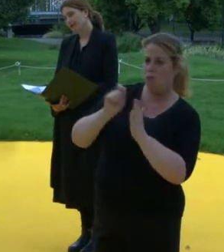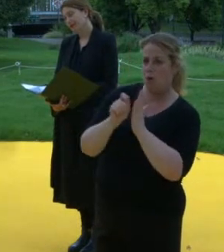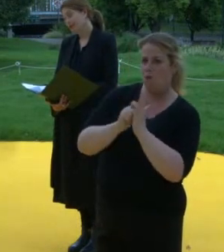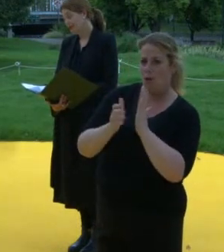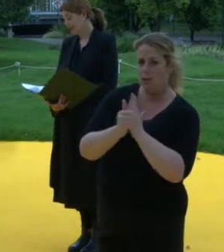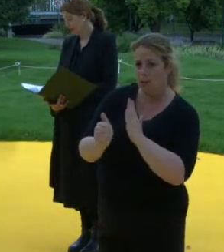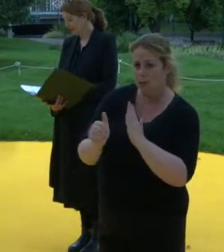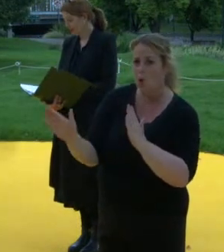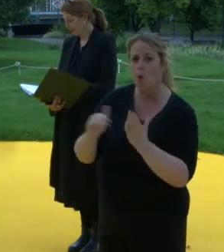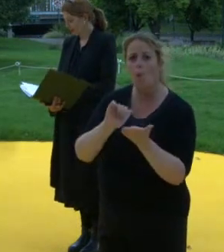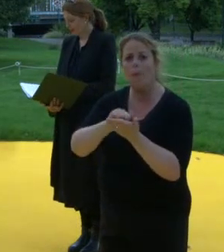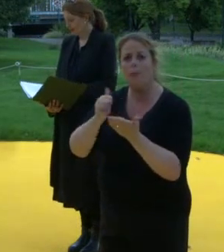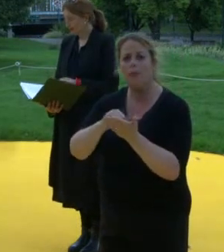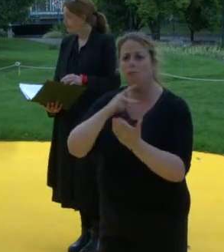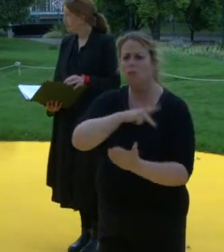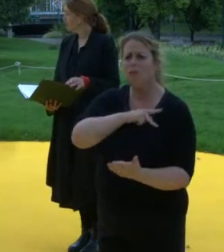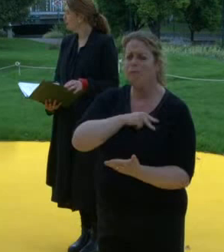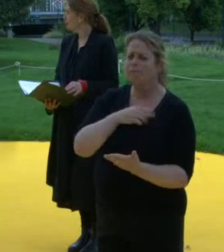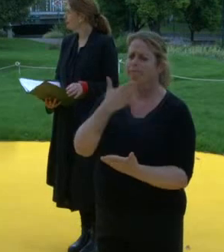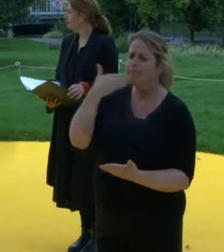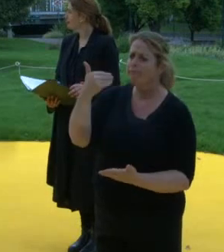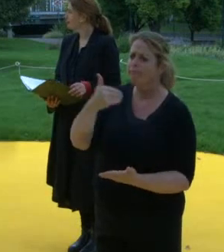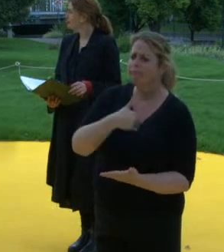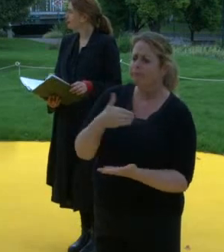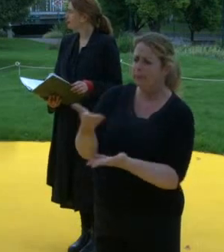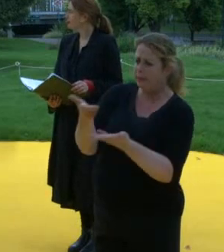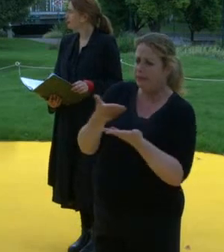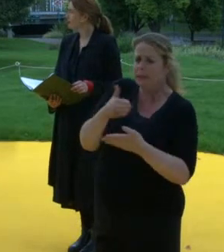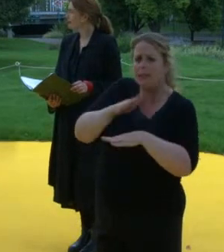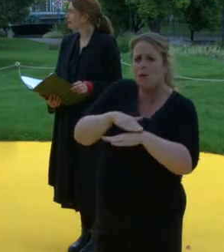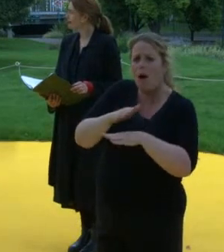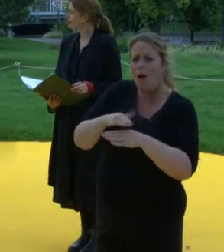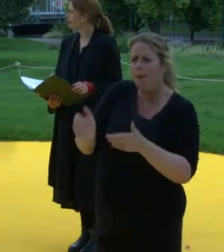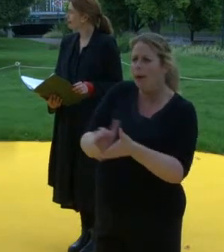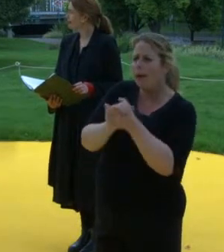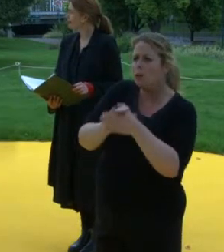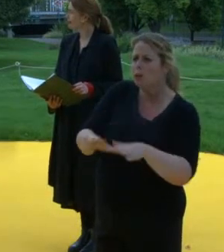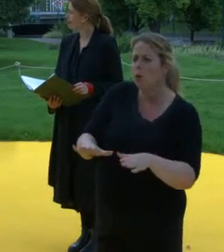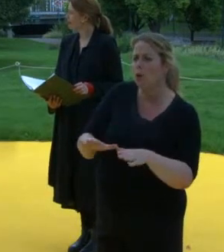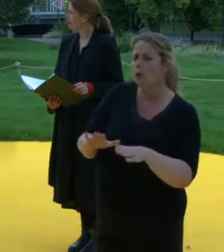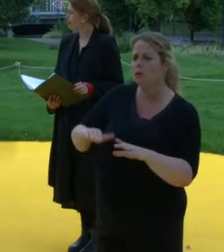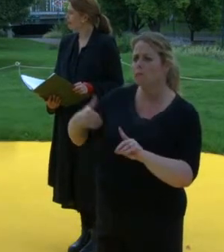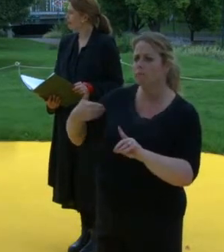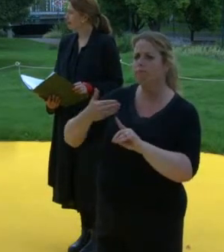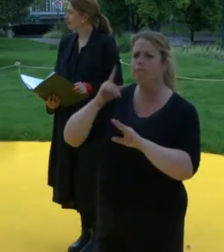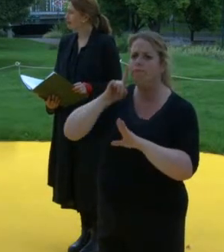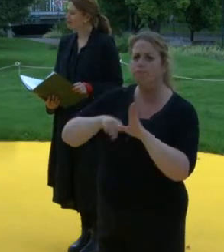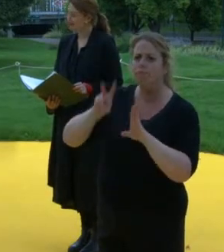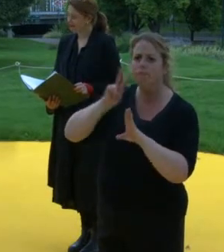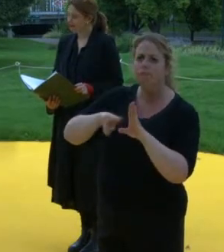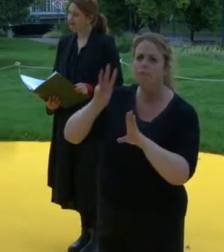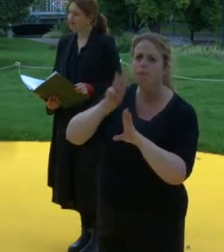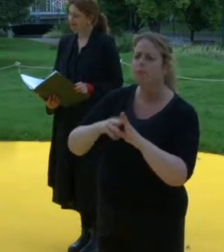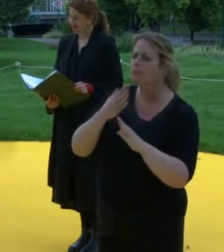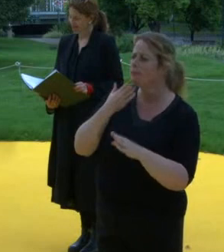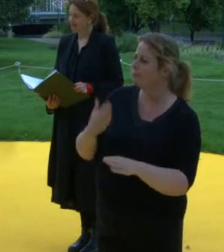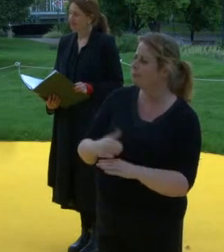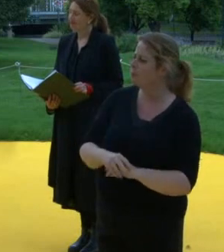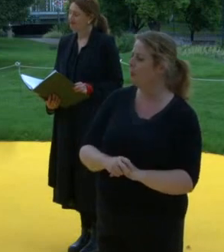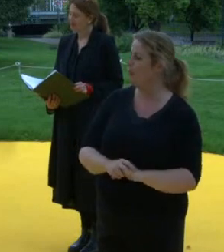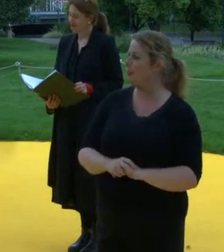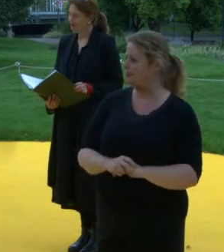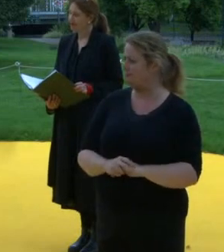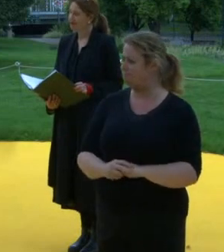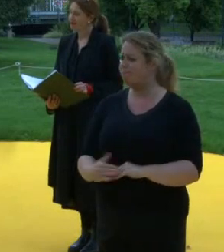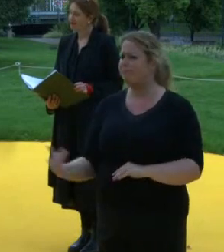publishing professionals who have so generously given me their time and expertise over the past few years, so thank you.